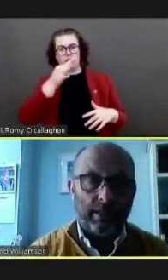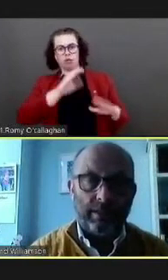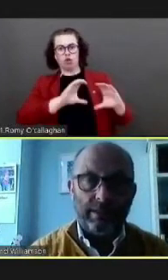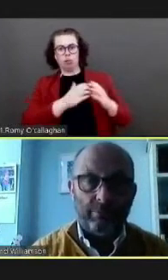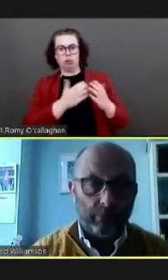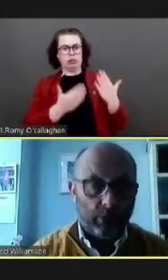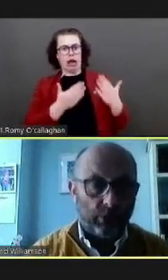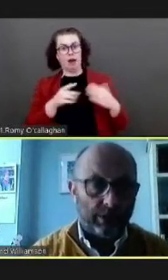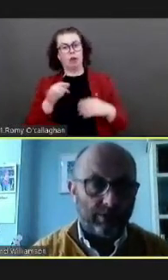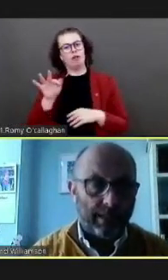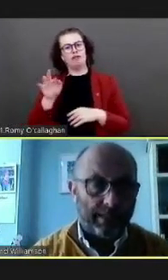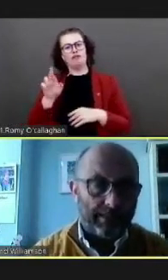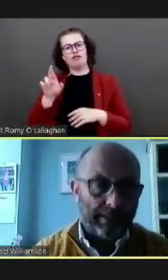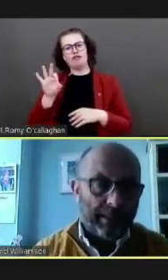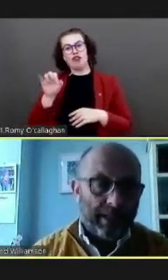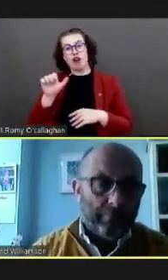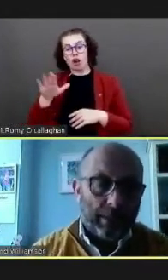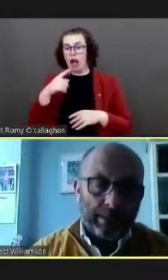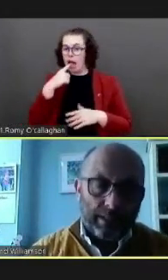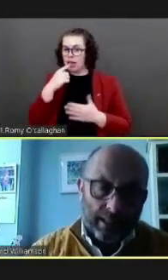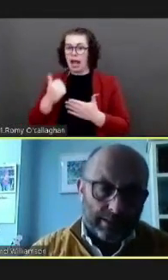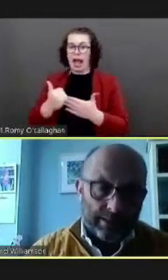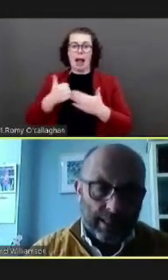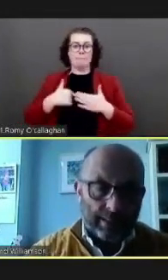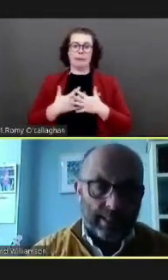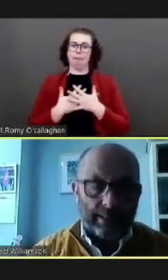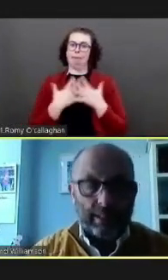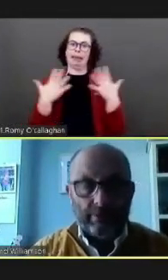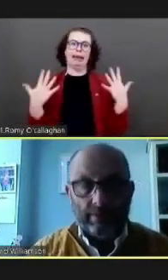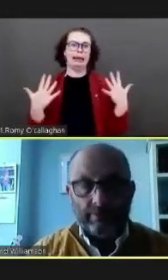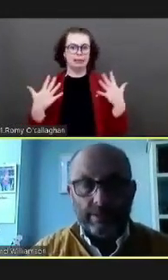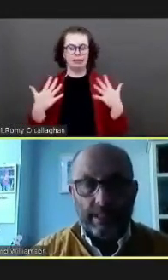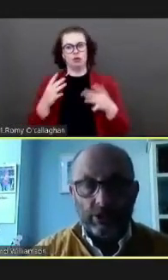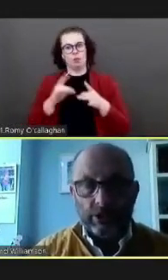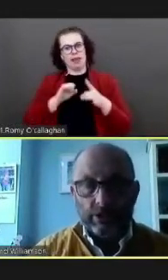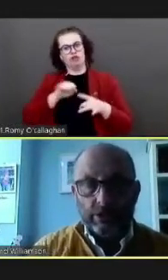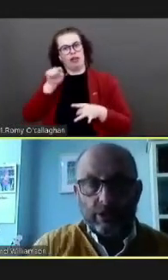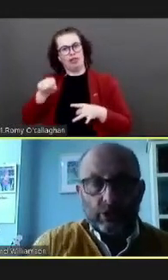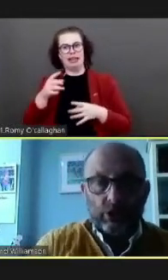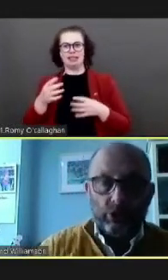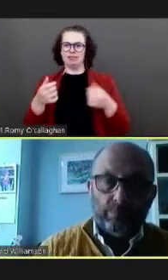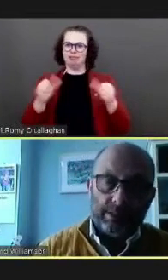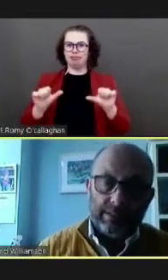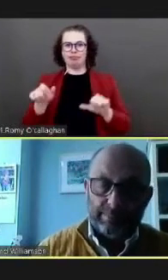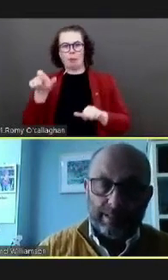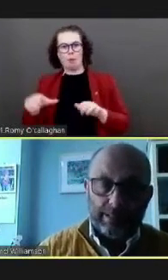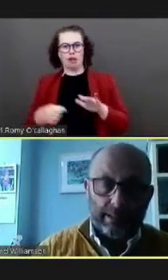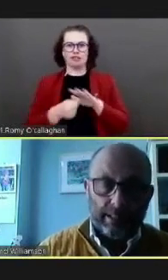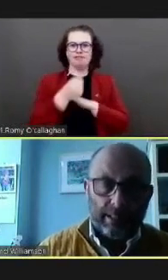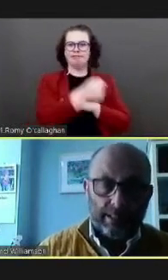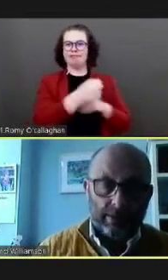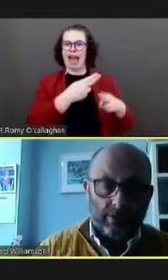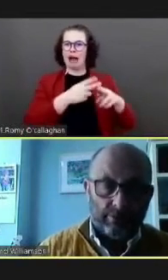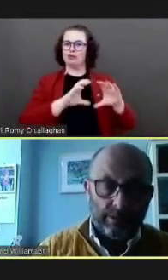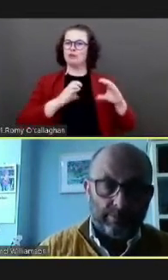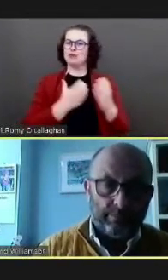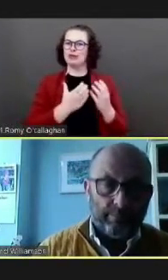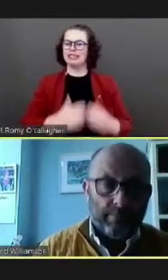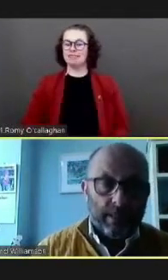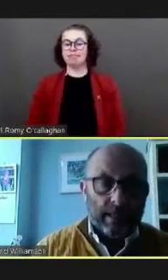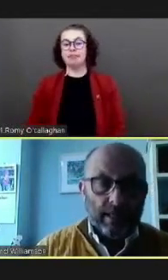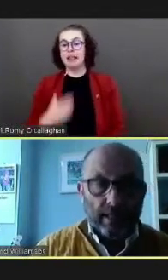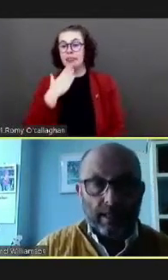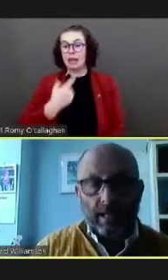So I'll give him kudos for that. But I'd like to thank the NDA for the invitation to participate in the